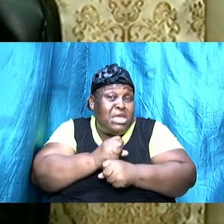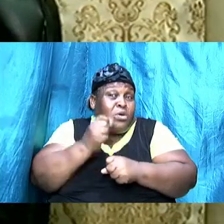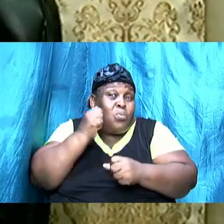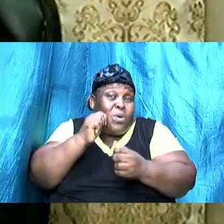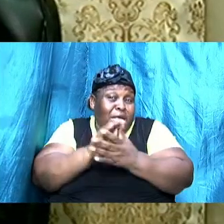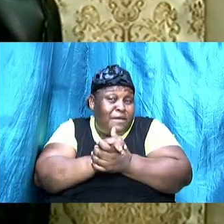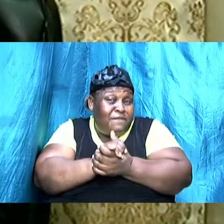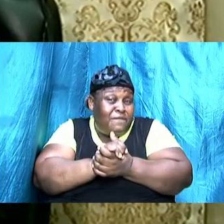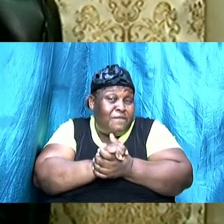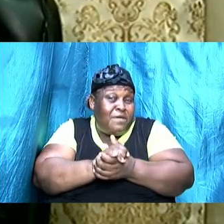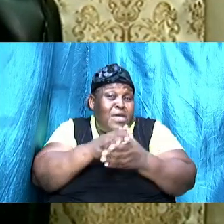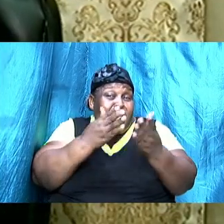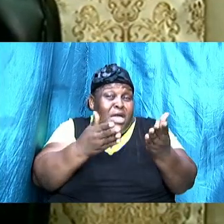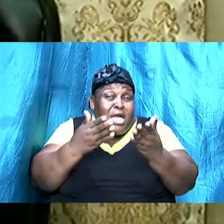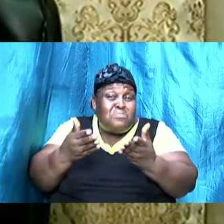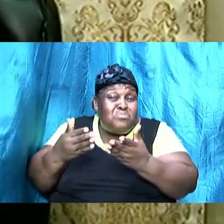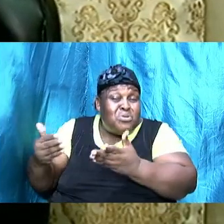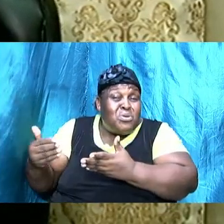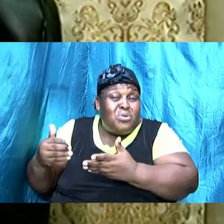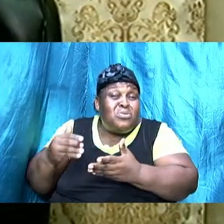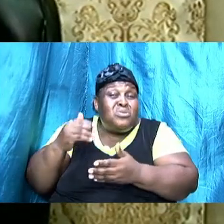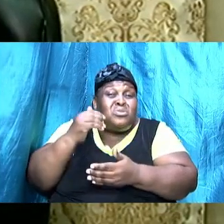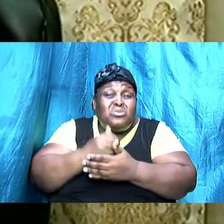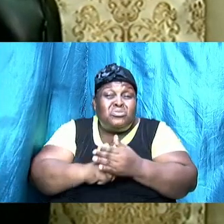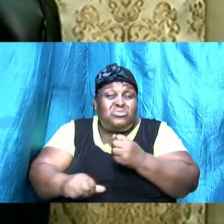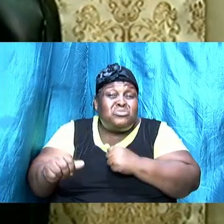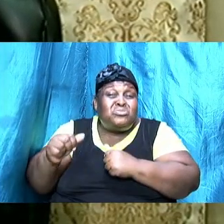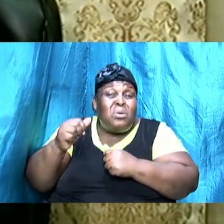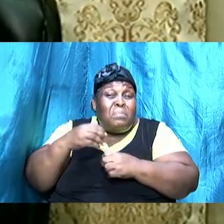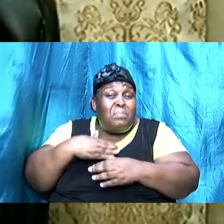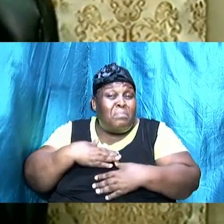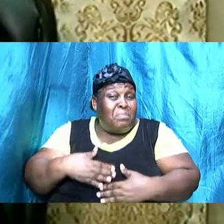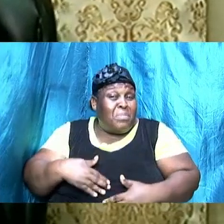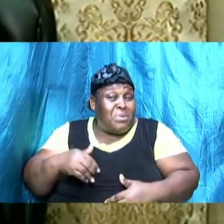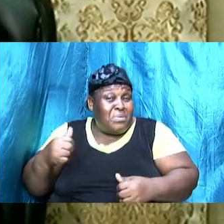wife and carry out the act of treason.